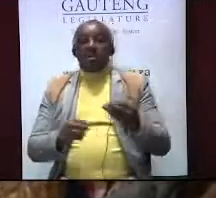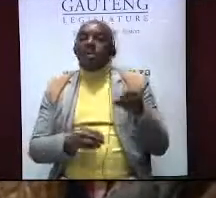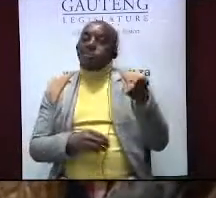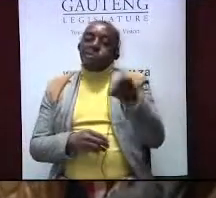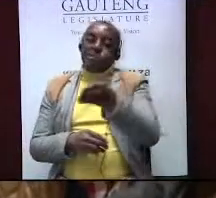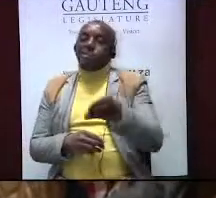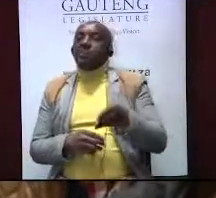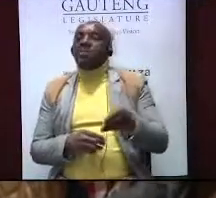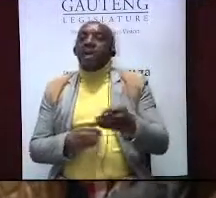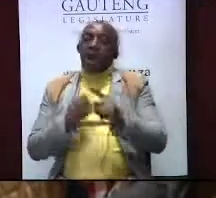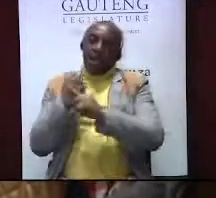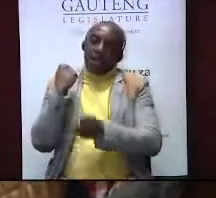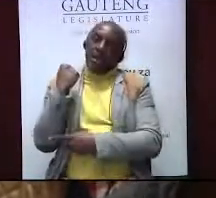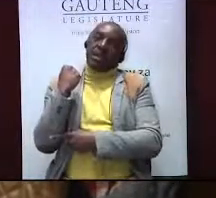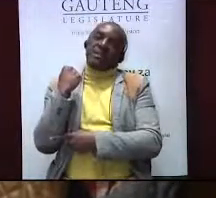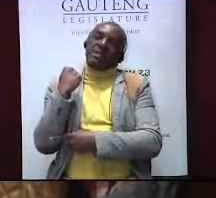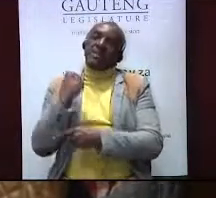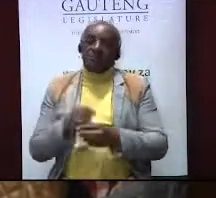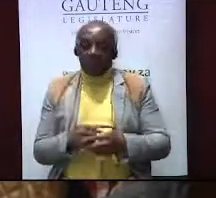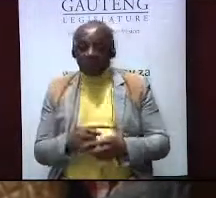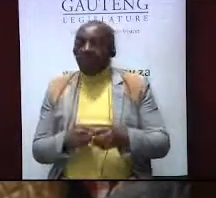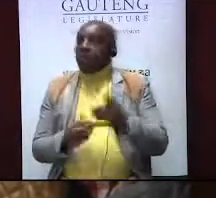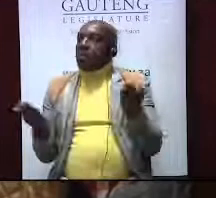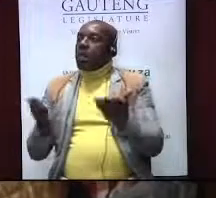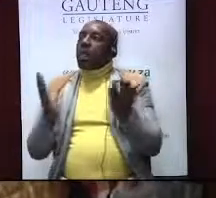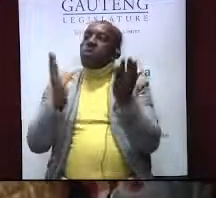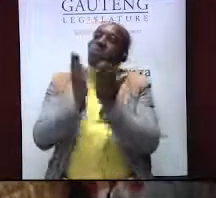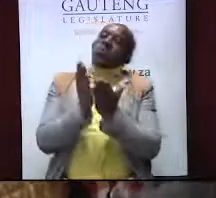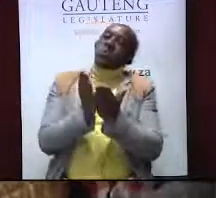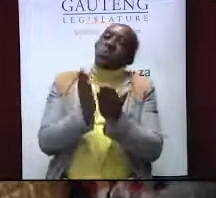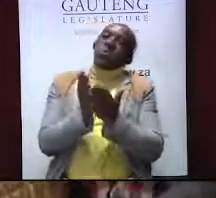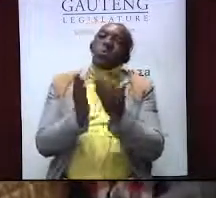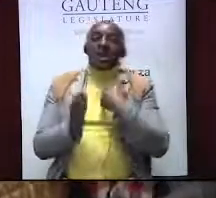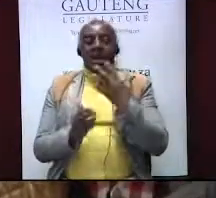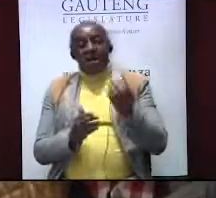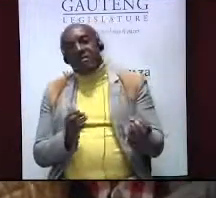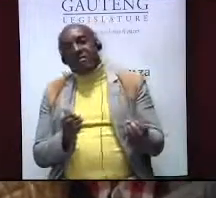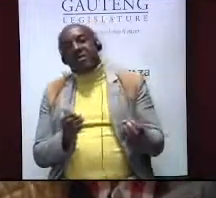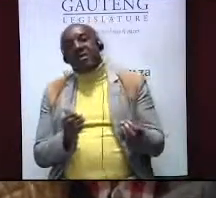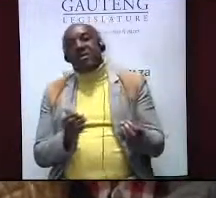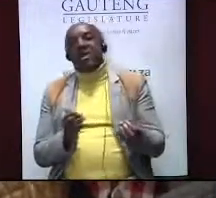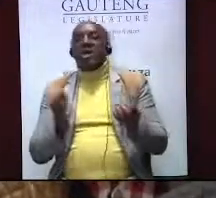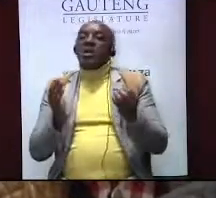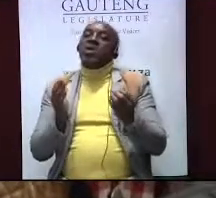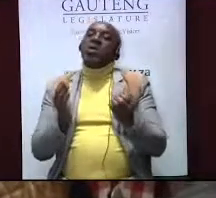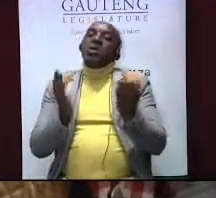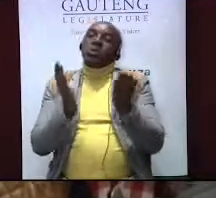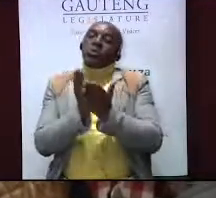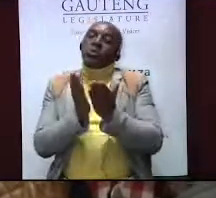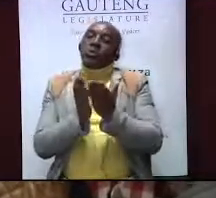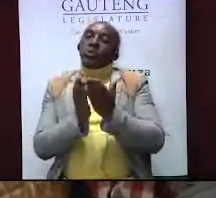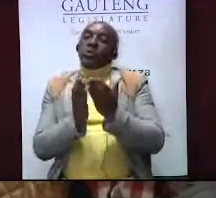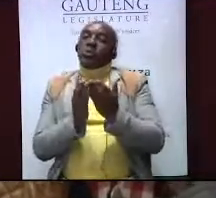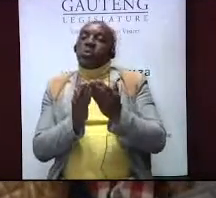gore ke dikolo re na le school ministries and then how shebele ka go dikolong bana